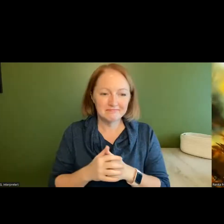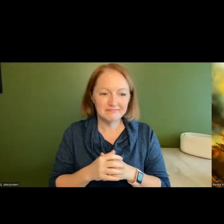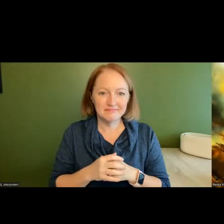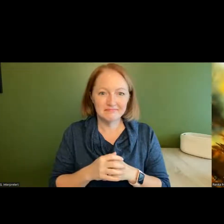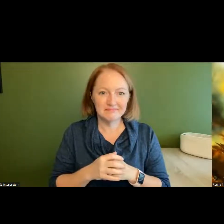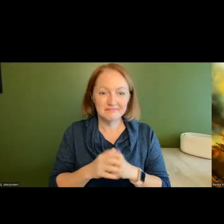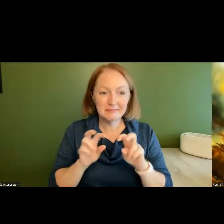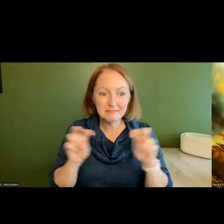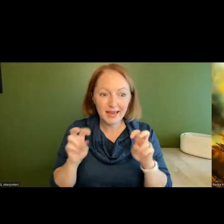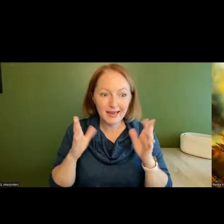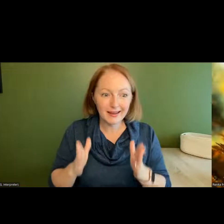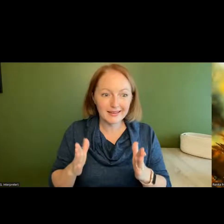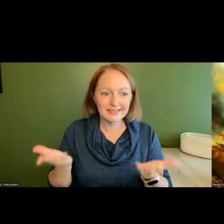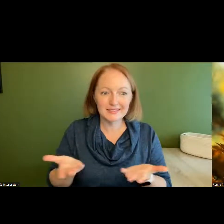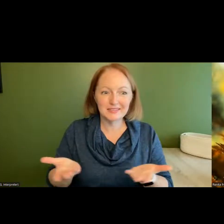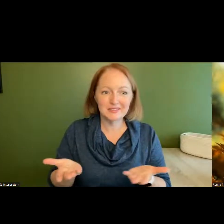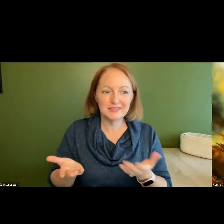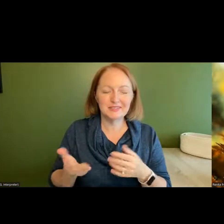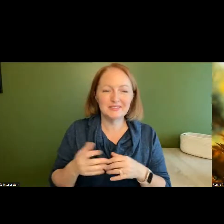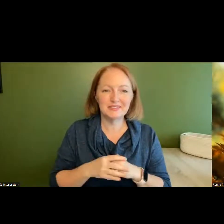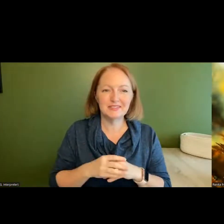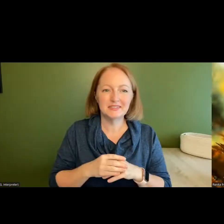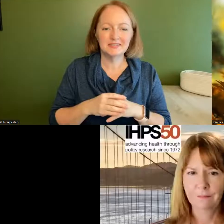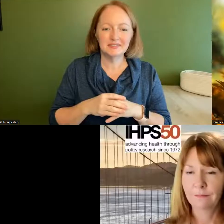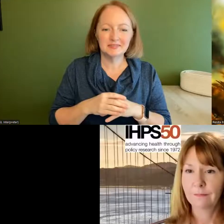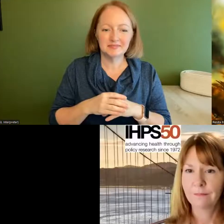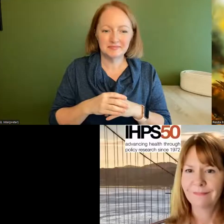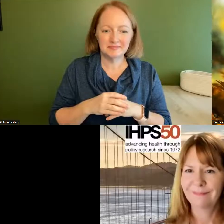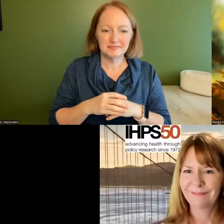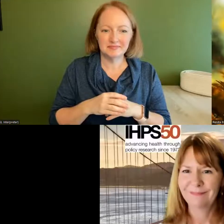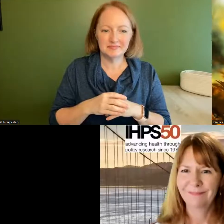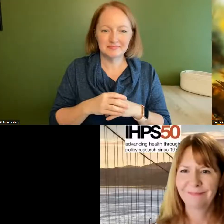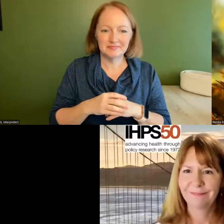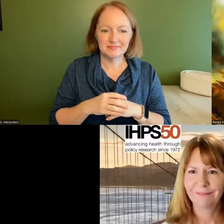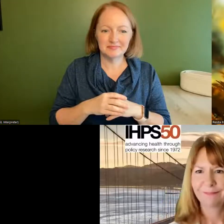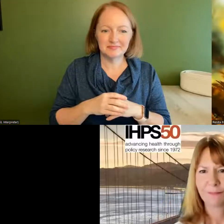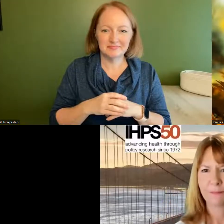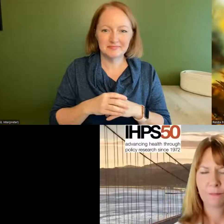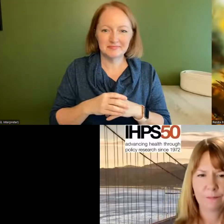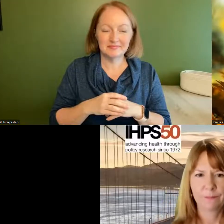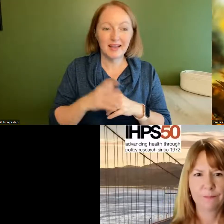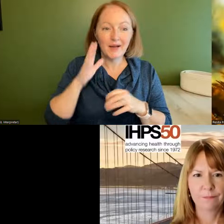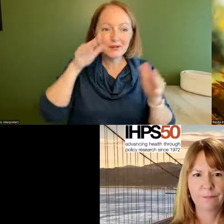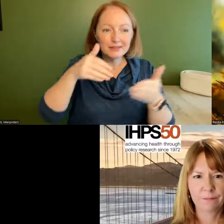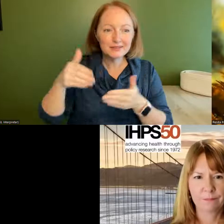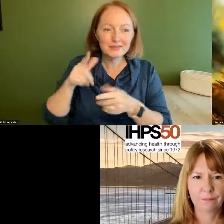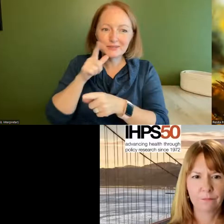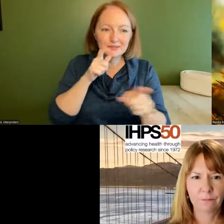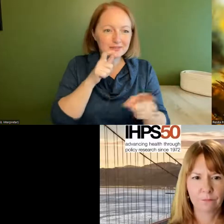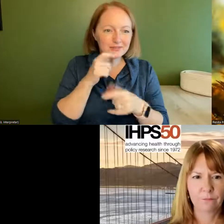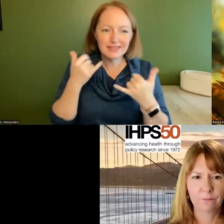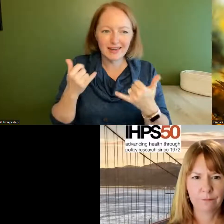the panelists that we have here today, and I will introduce them